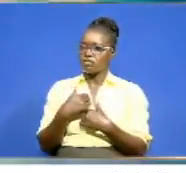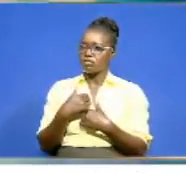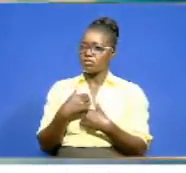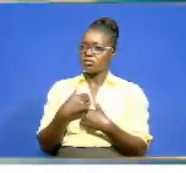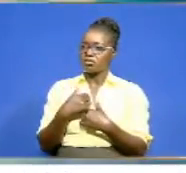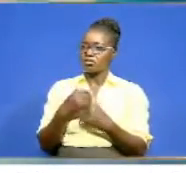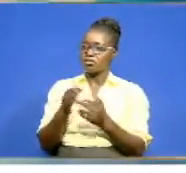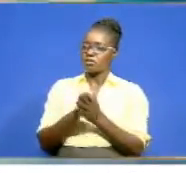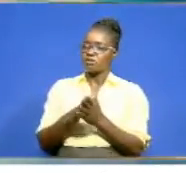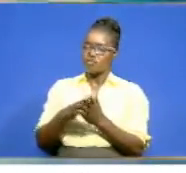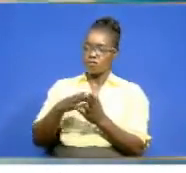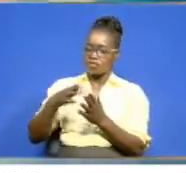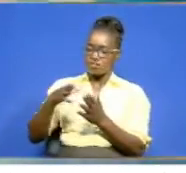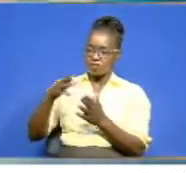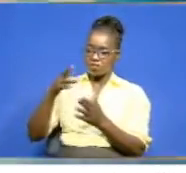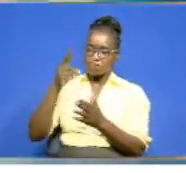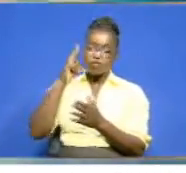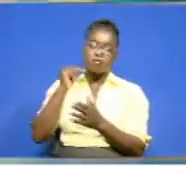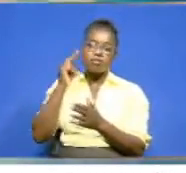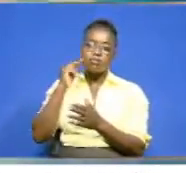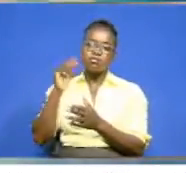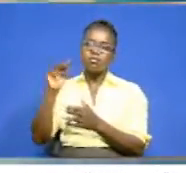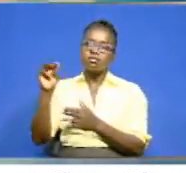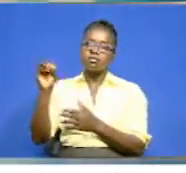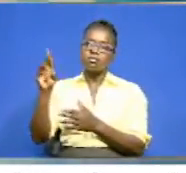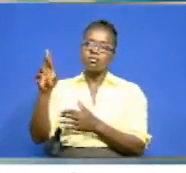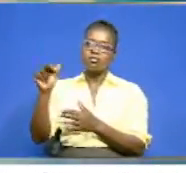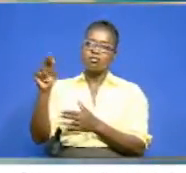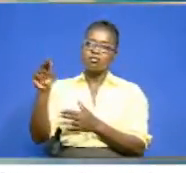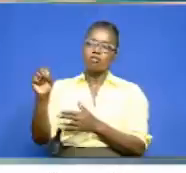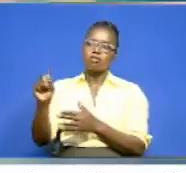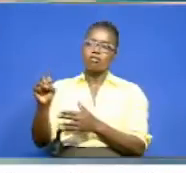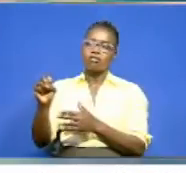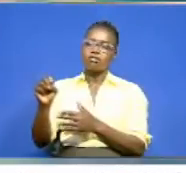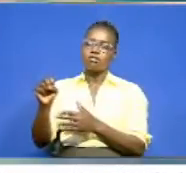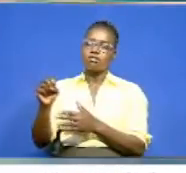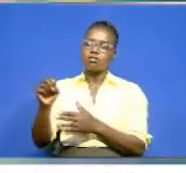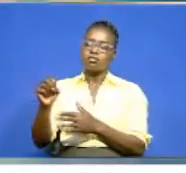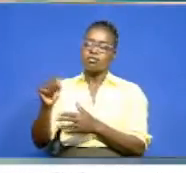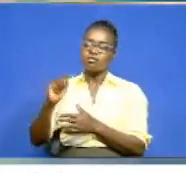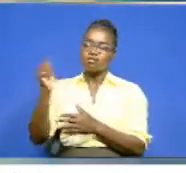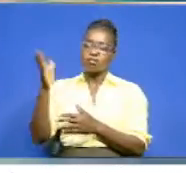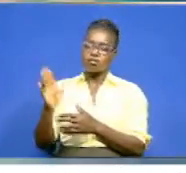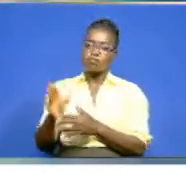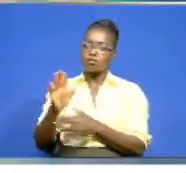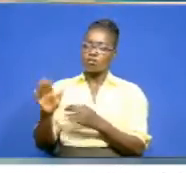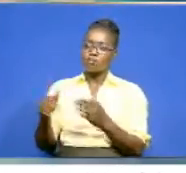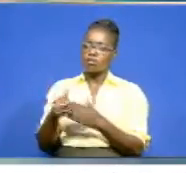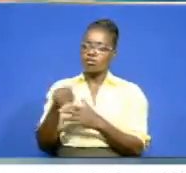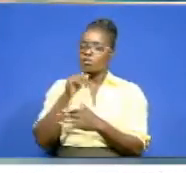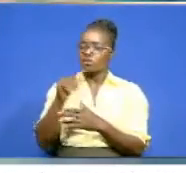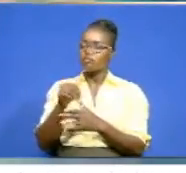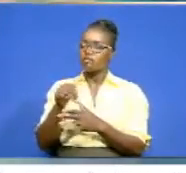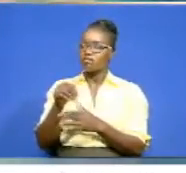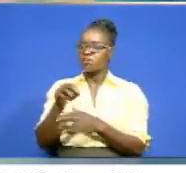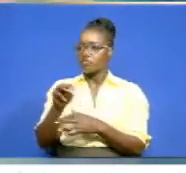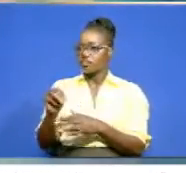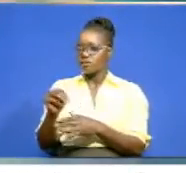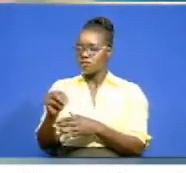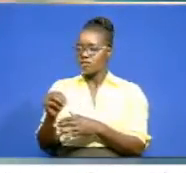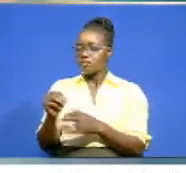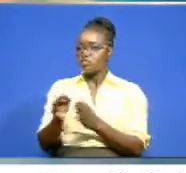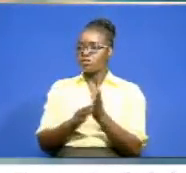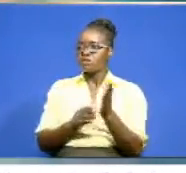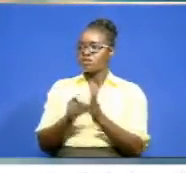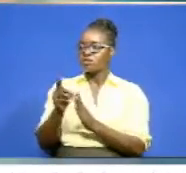aside. Morans is not for basketball, it's for all of us Kenyans. Mm-hmm. In terms of development, let us